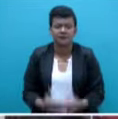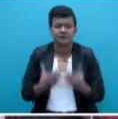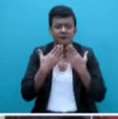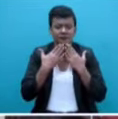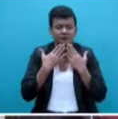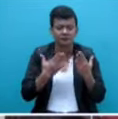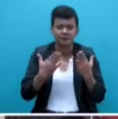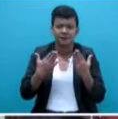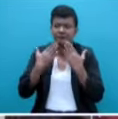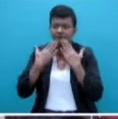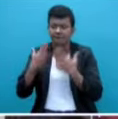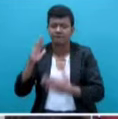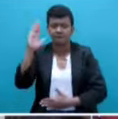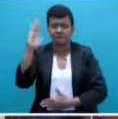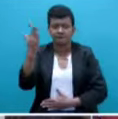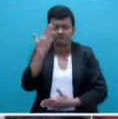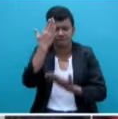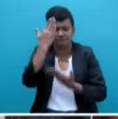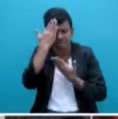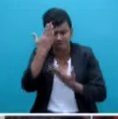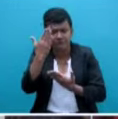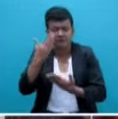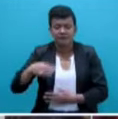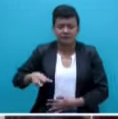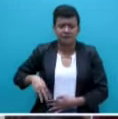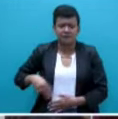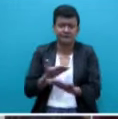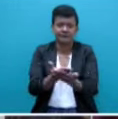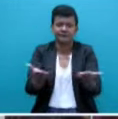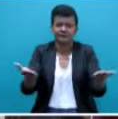Honourable members, the floor is now open for debate on the motion.